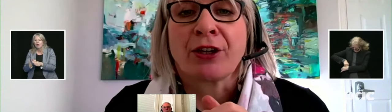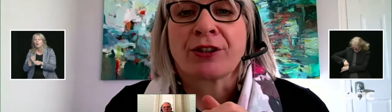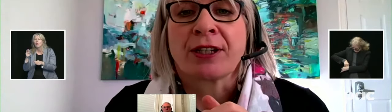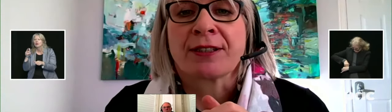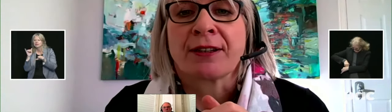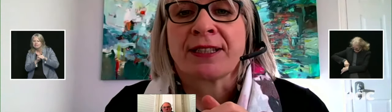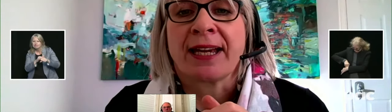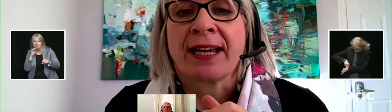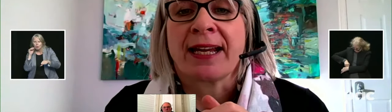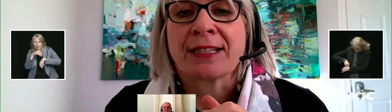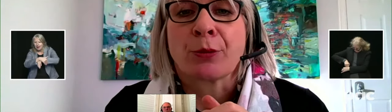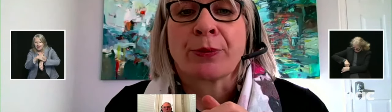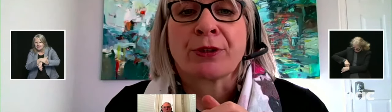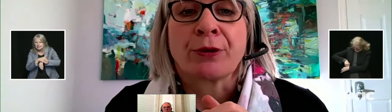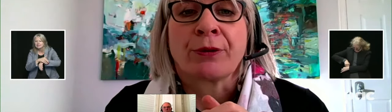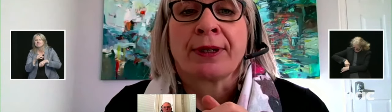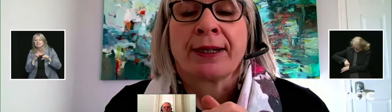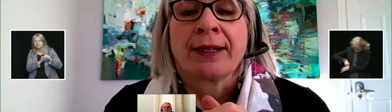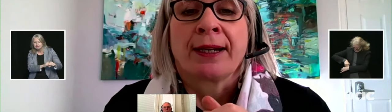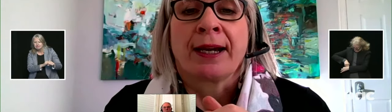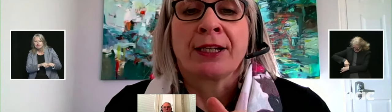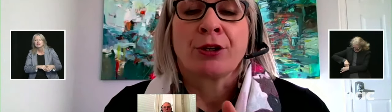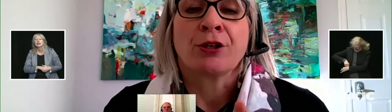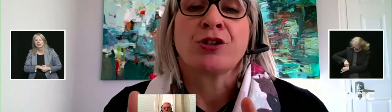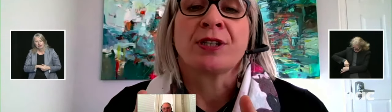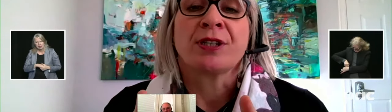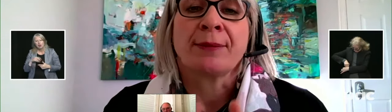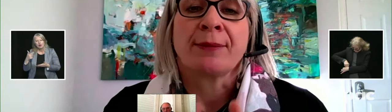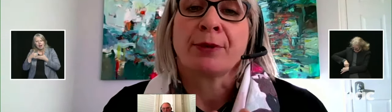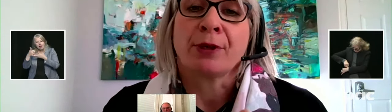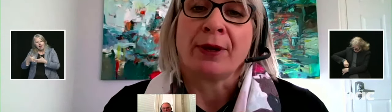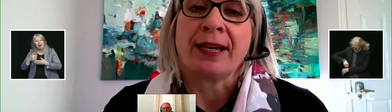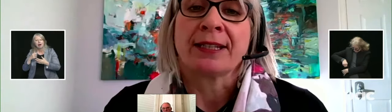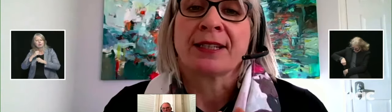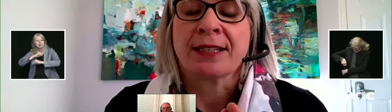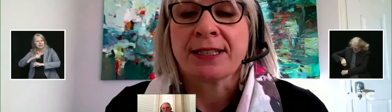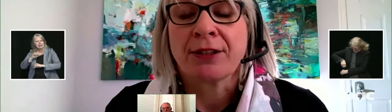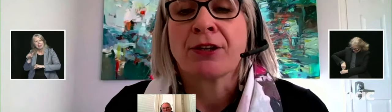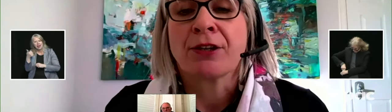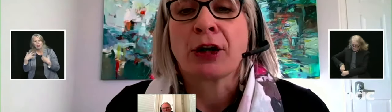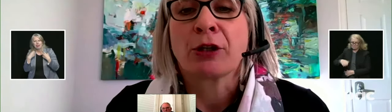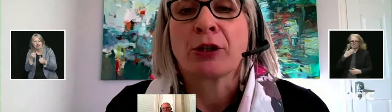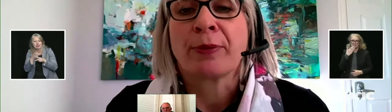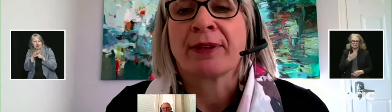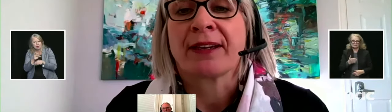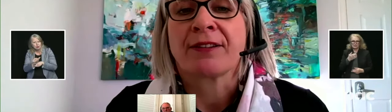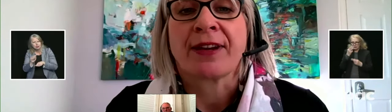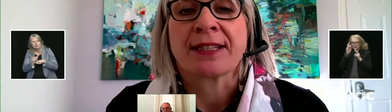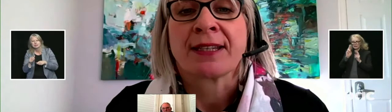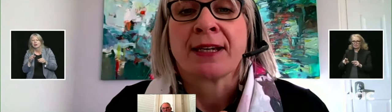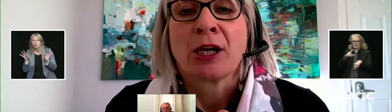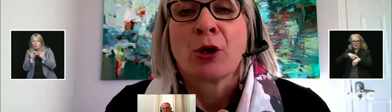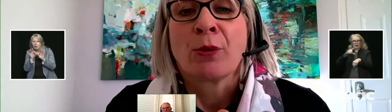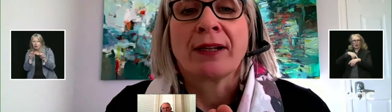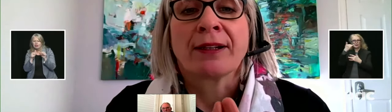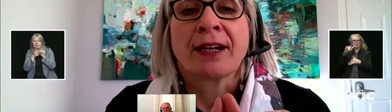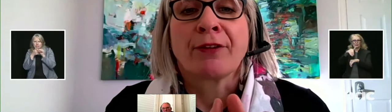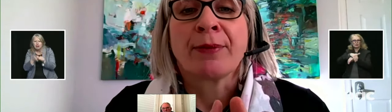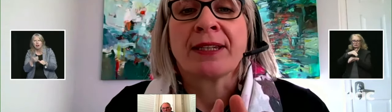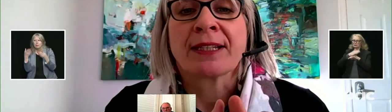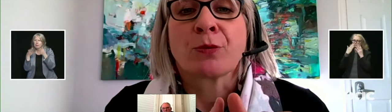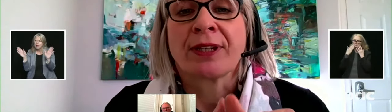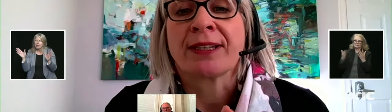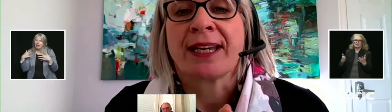les travailleurs de la santé et les hôpitaux. I encourage you to keep going and to continue to follow public health advice. While